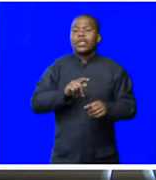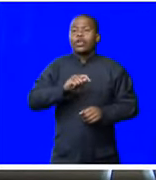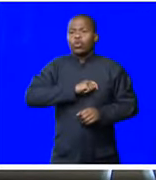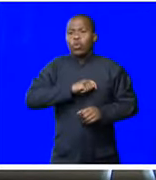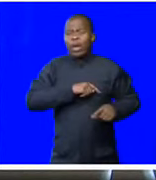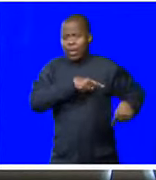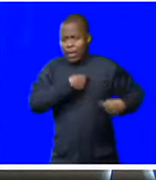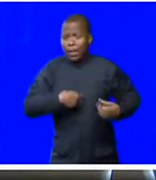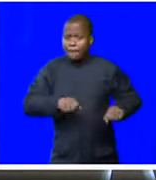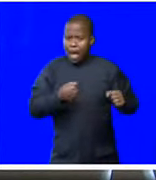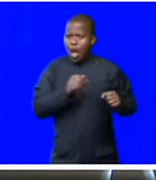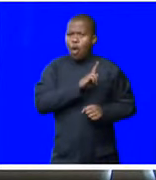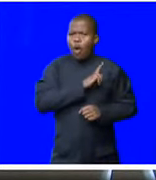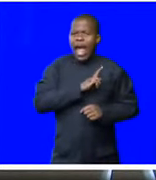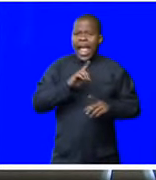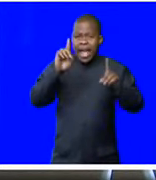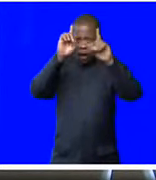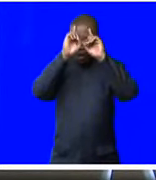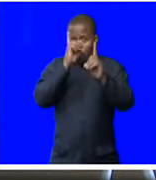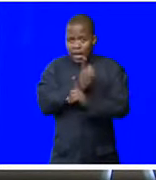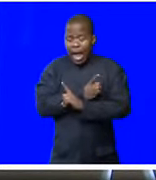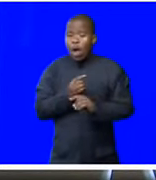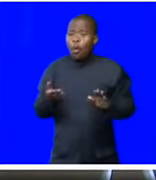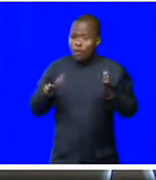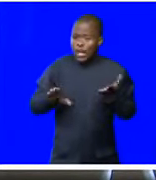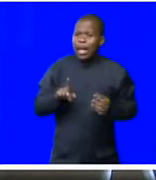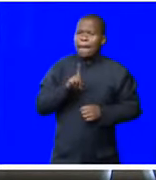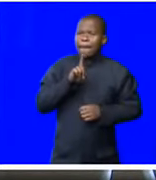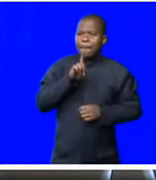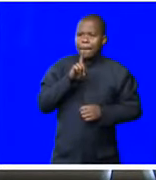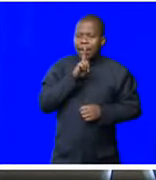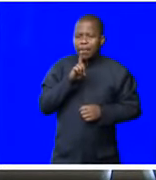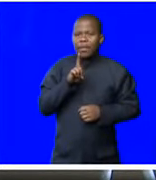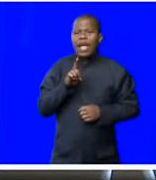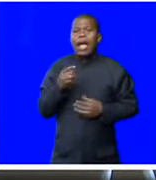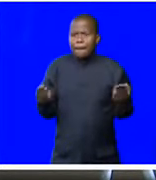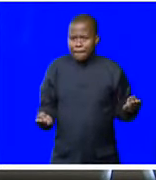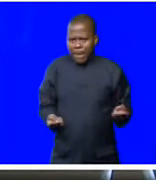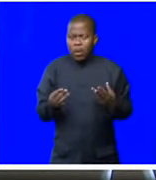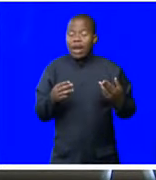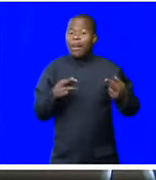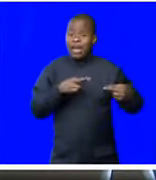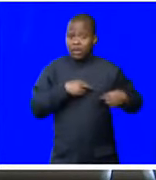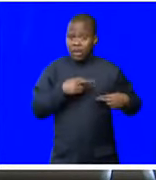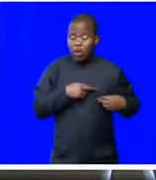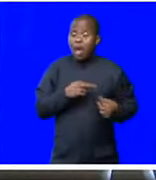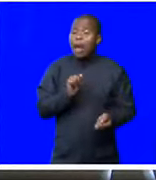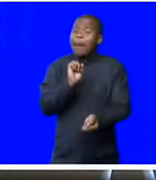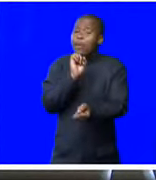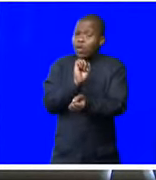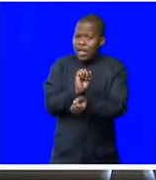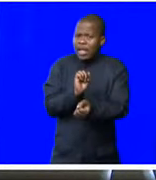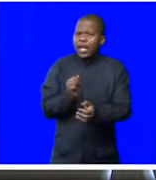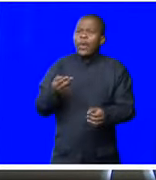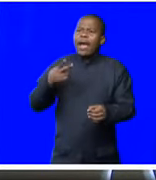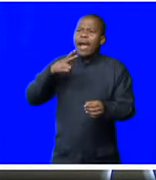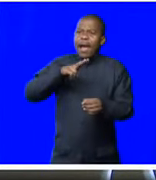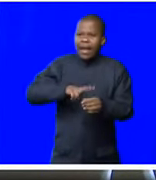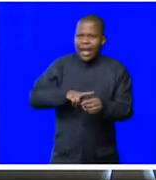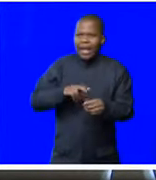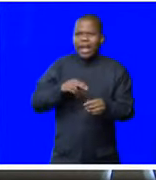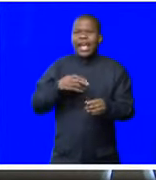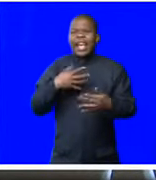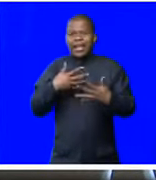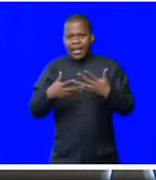is in court. There are suspects. Whatever that has been investigated there, there is no substance or truth that has